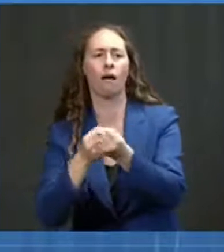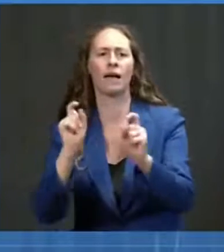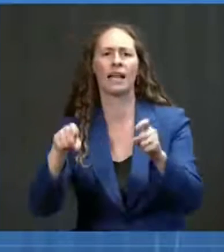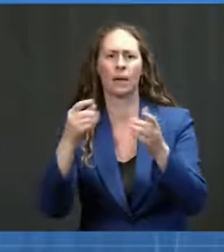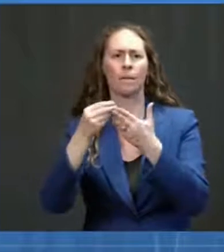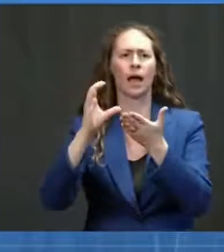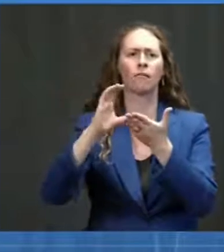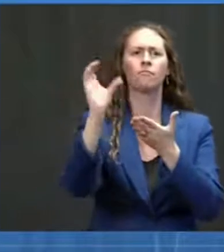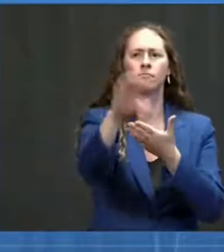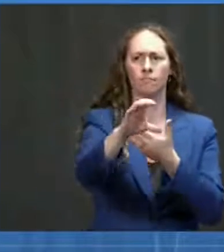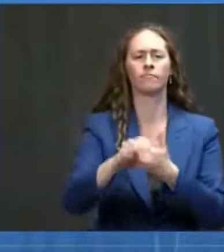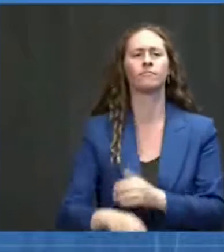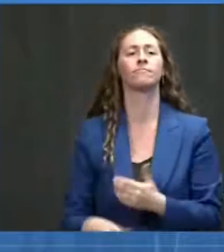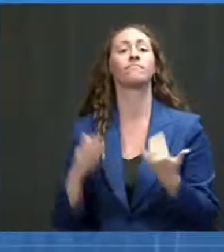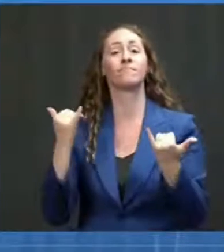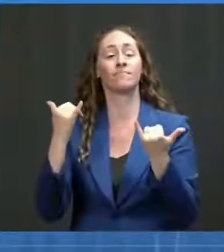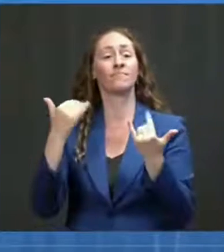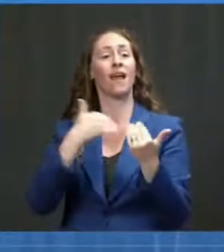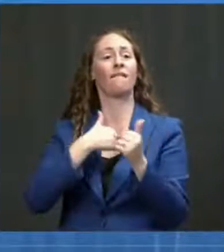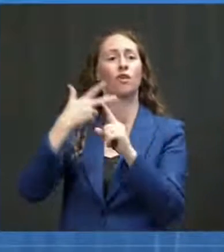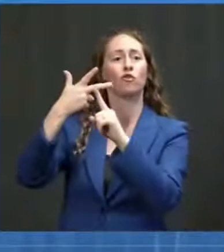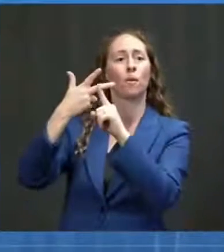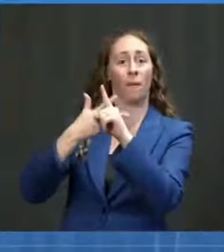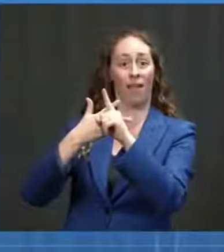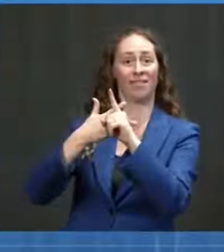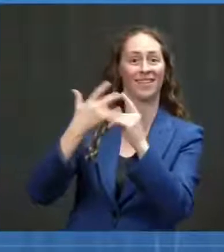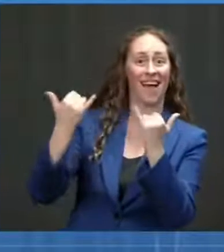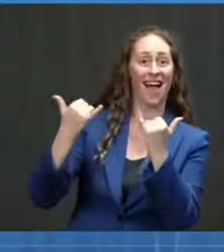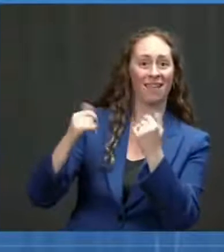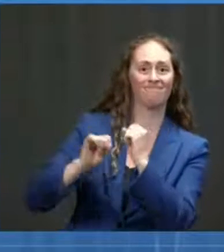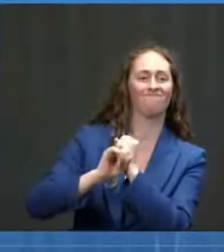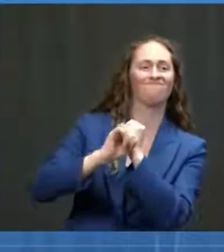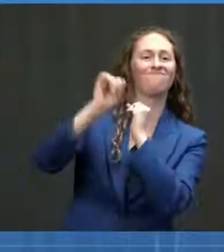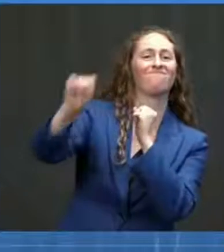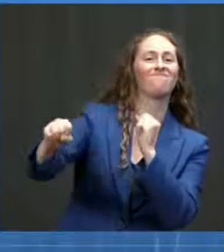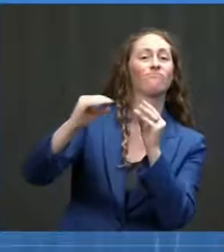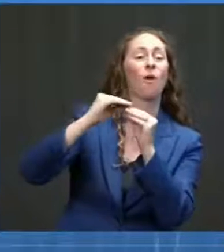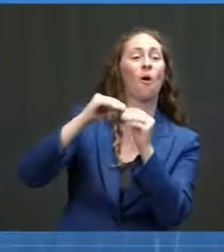extension of the order he signed on his first full day in office.